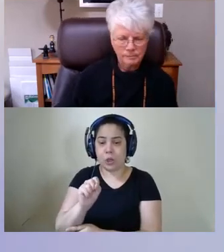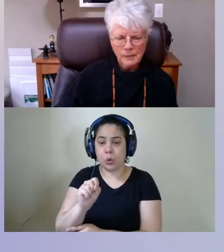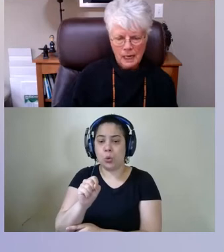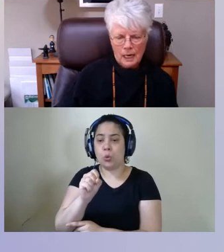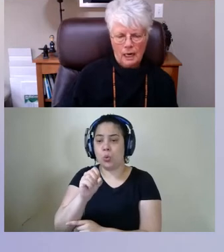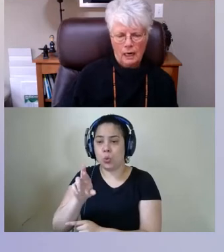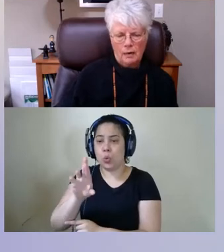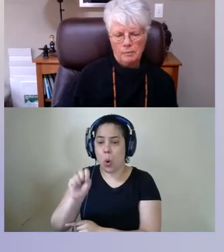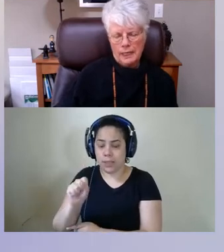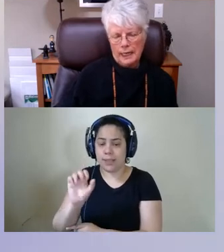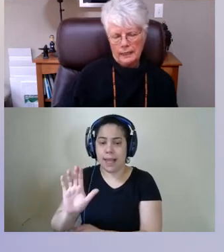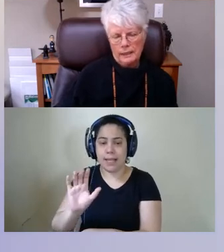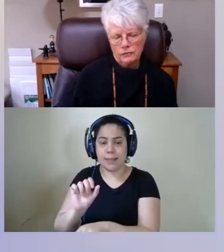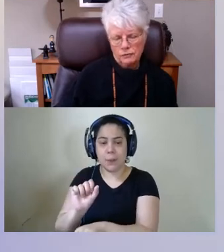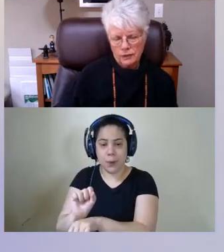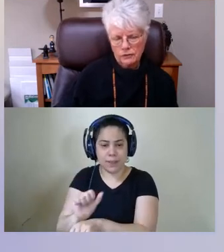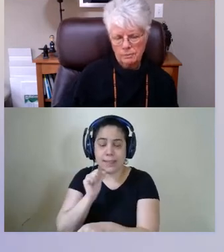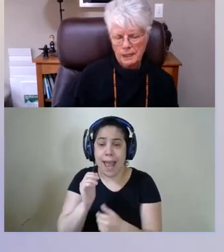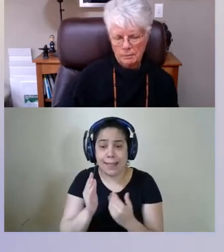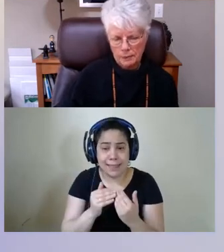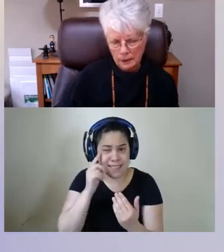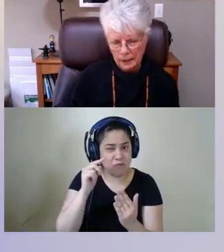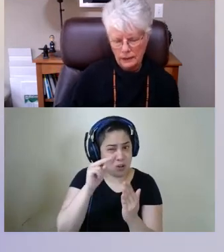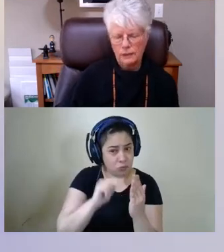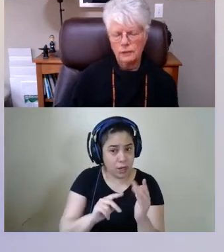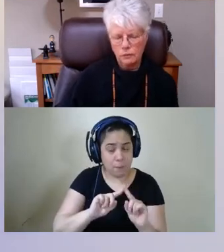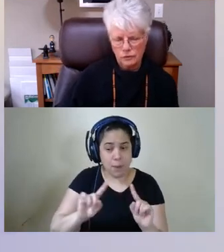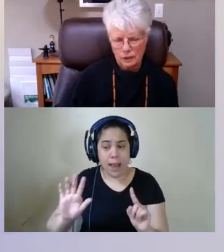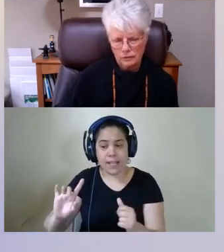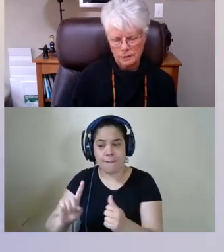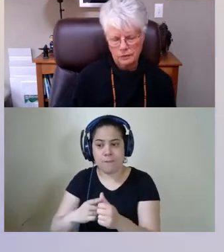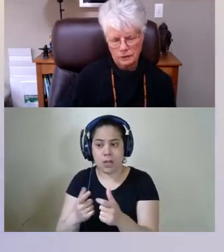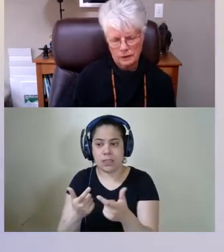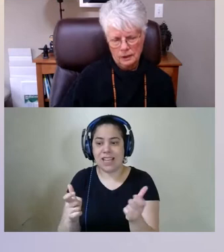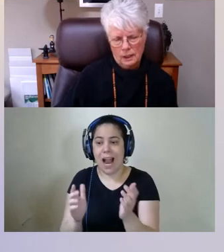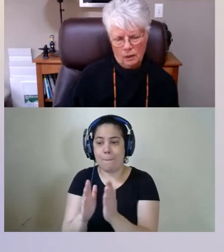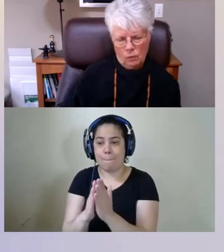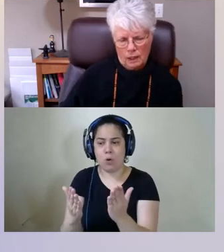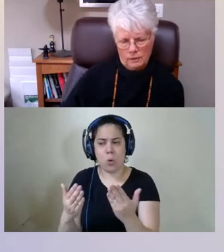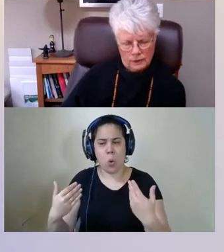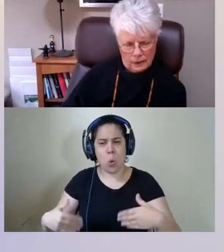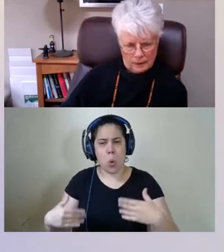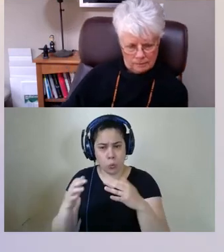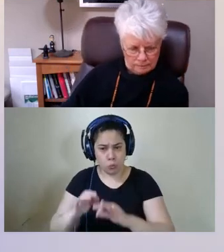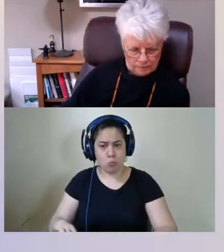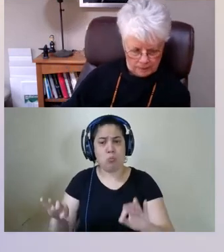read. And his first big book and huge contribution